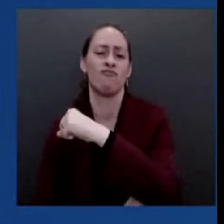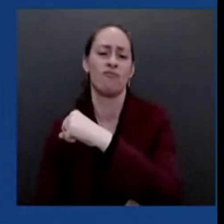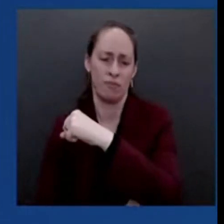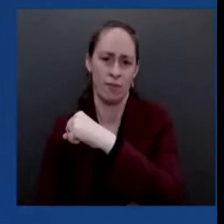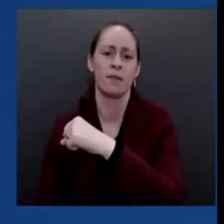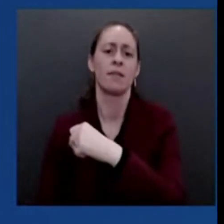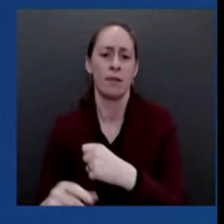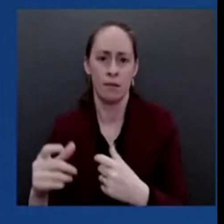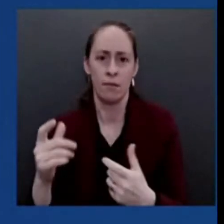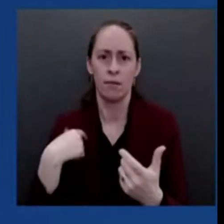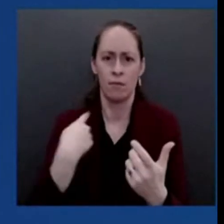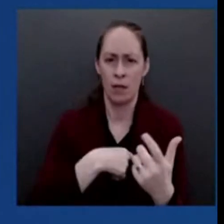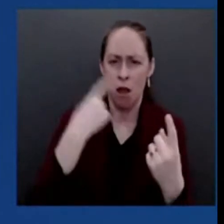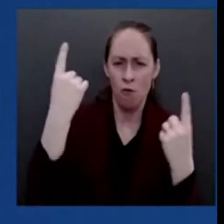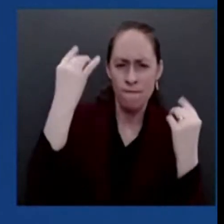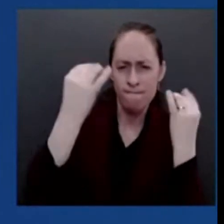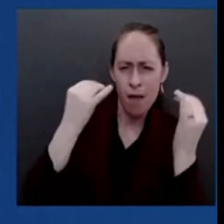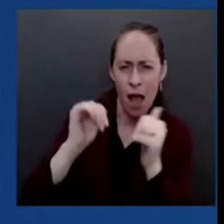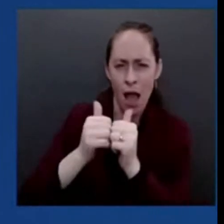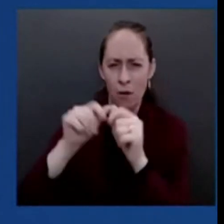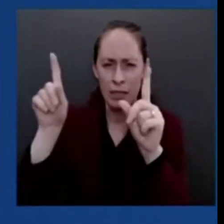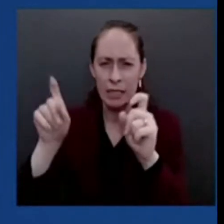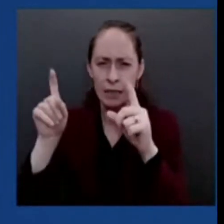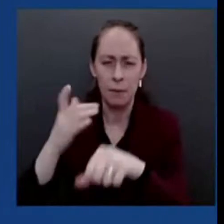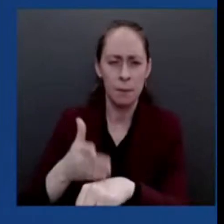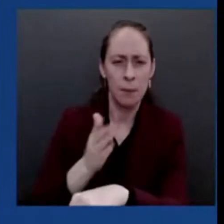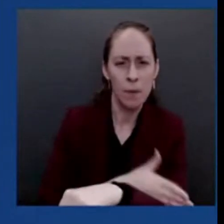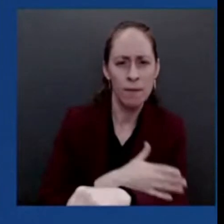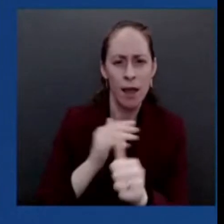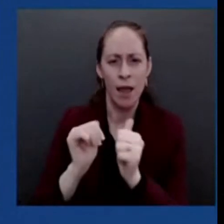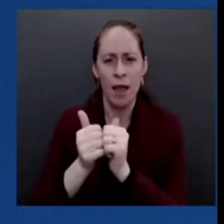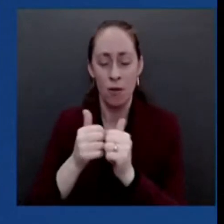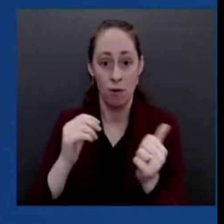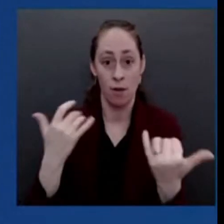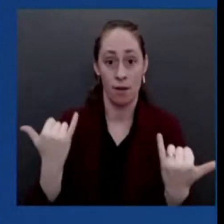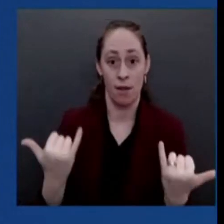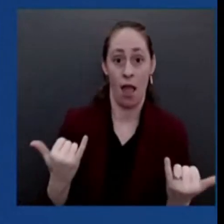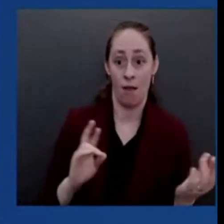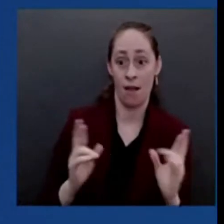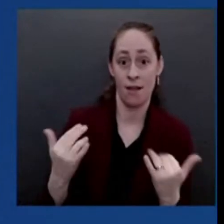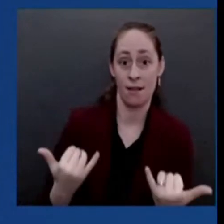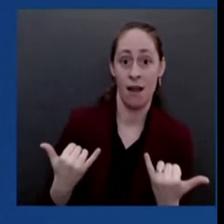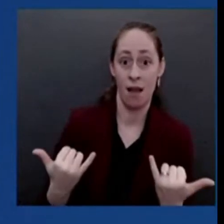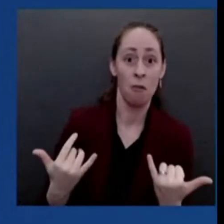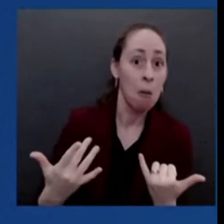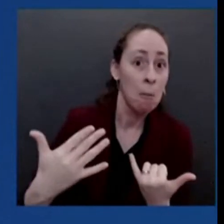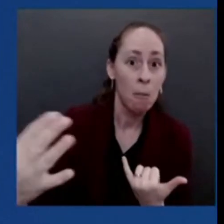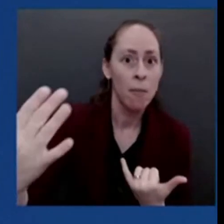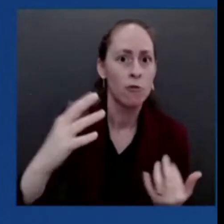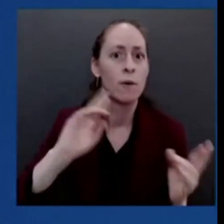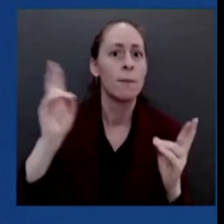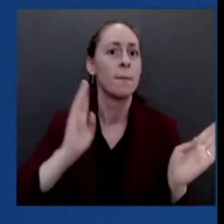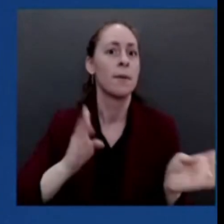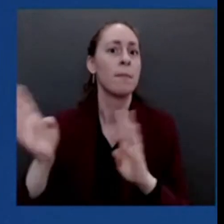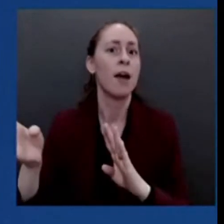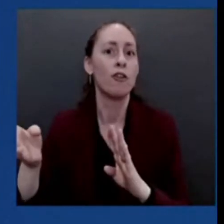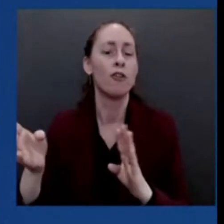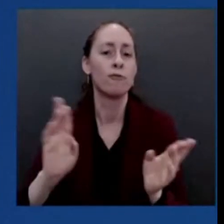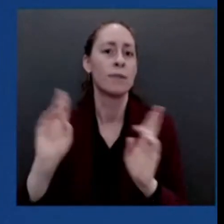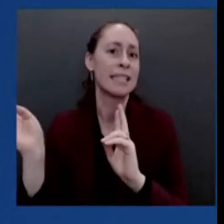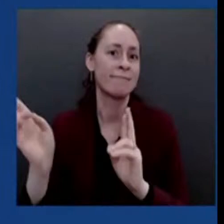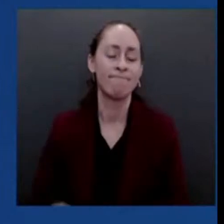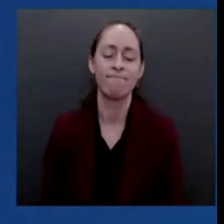in the time ahead. And with that, I'll turn it back to you, Jeff. Thanks, Doctor. And with that, let's open it up for some questions. Over to you,